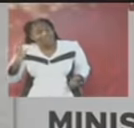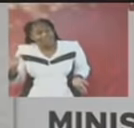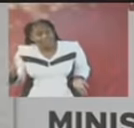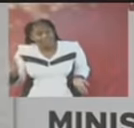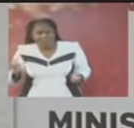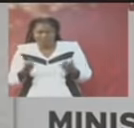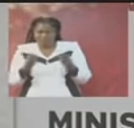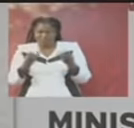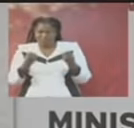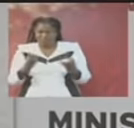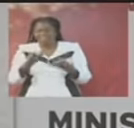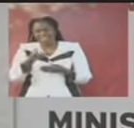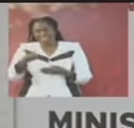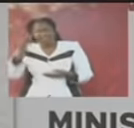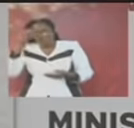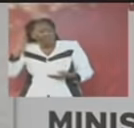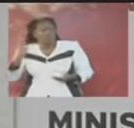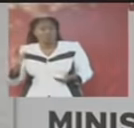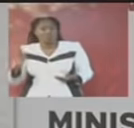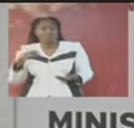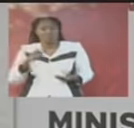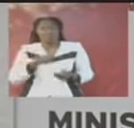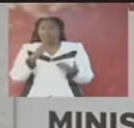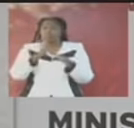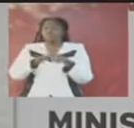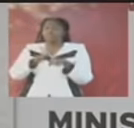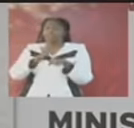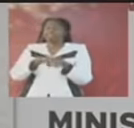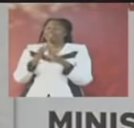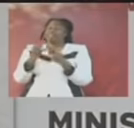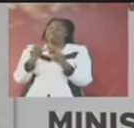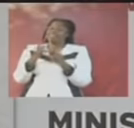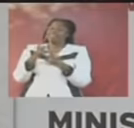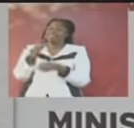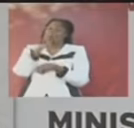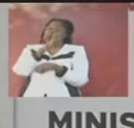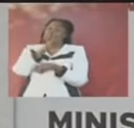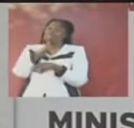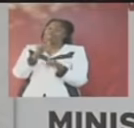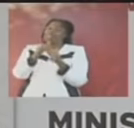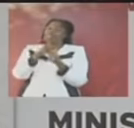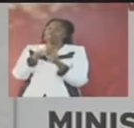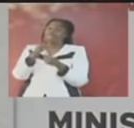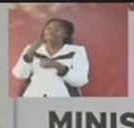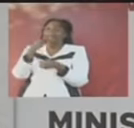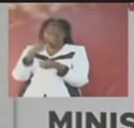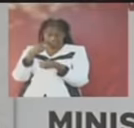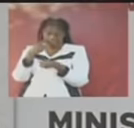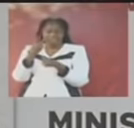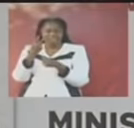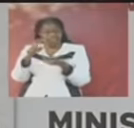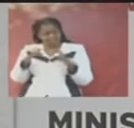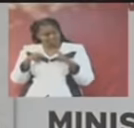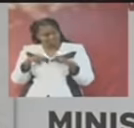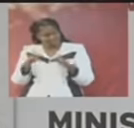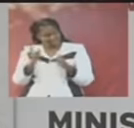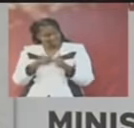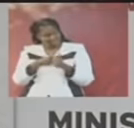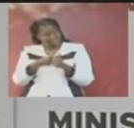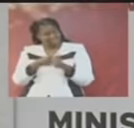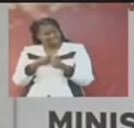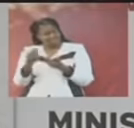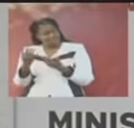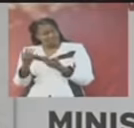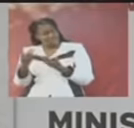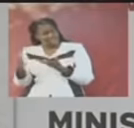still maintaining the level of caution and scientific rigor that would be required to review the